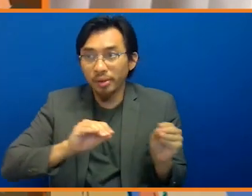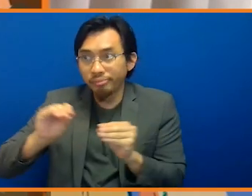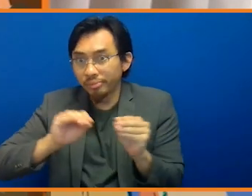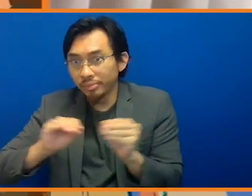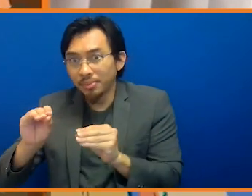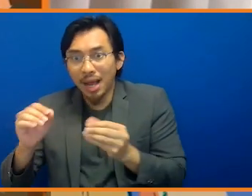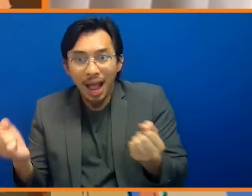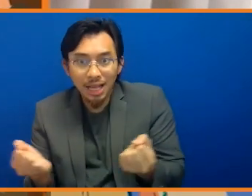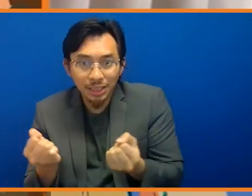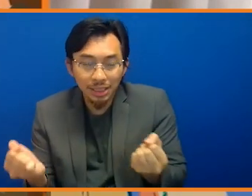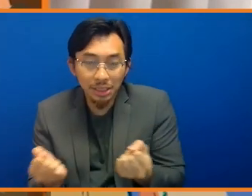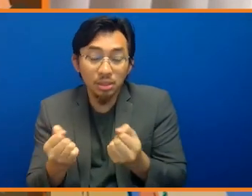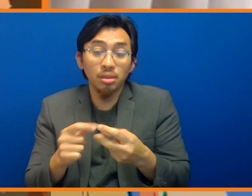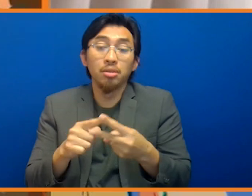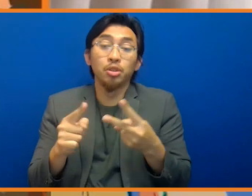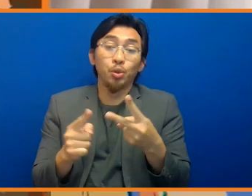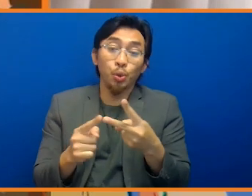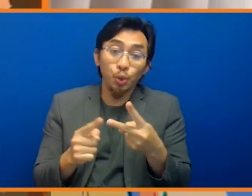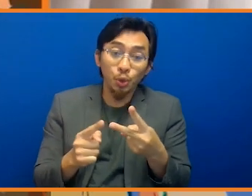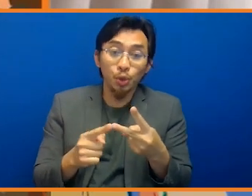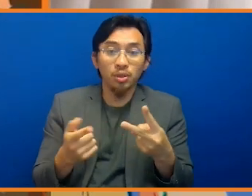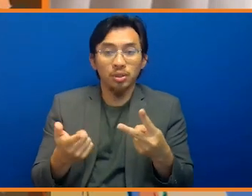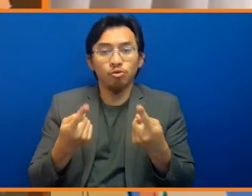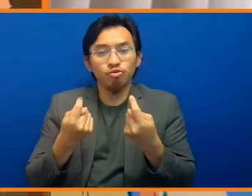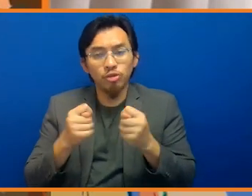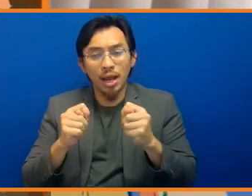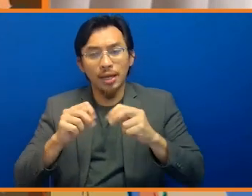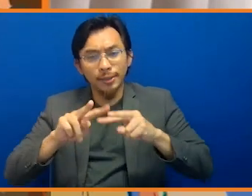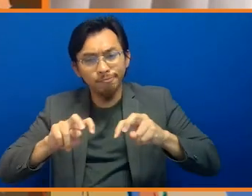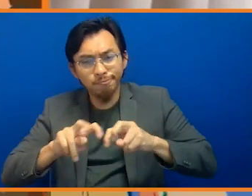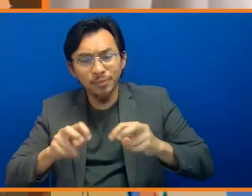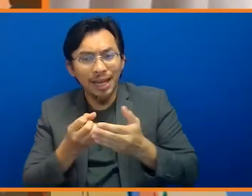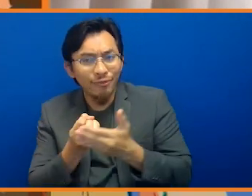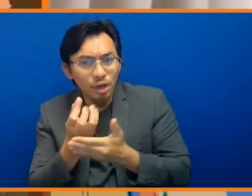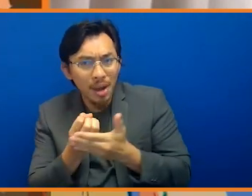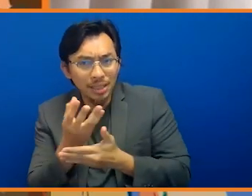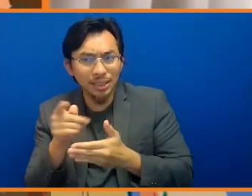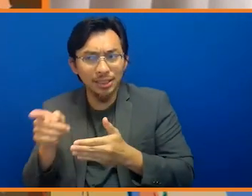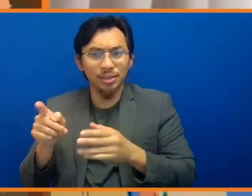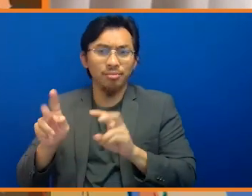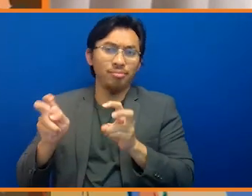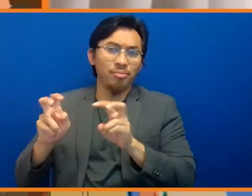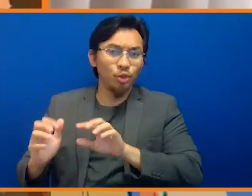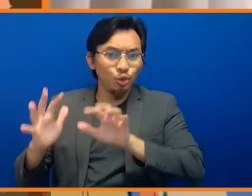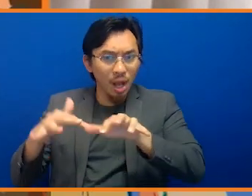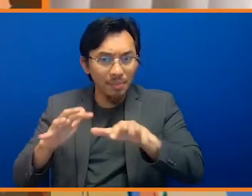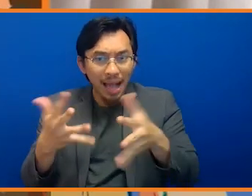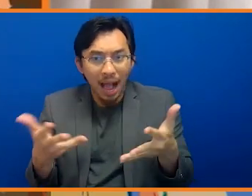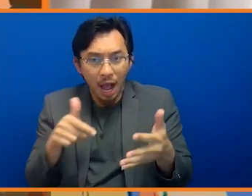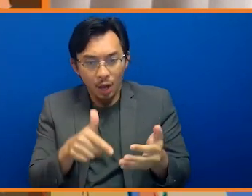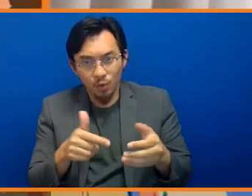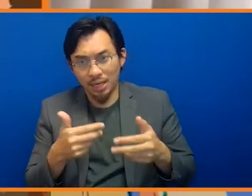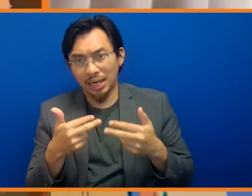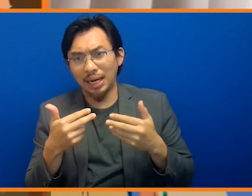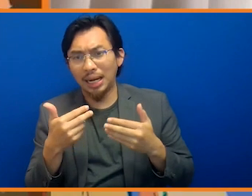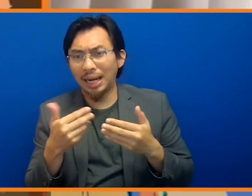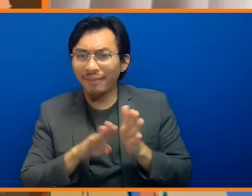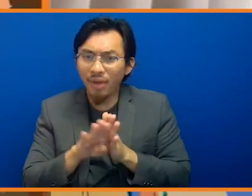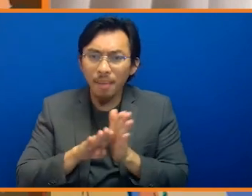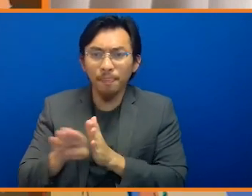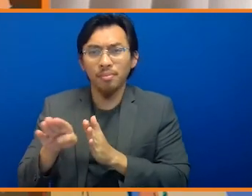actions. And second one is showing to the information of tsunami and how can we develop other